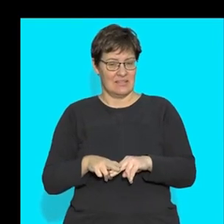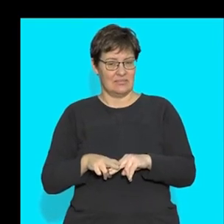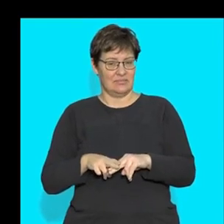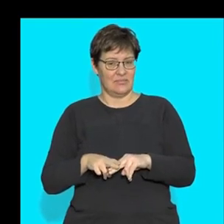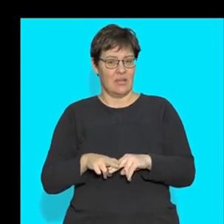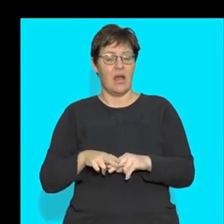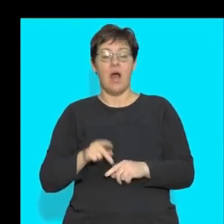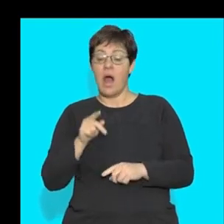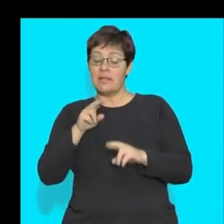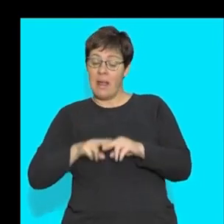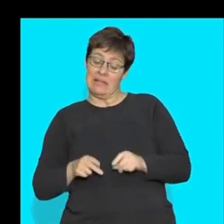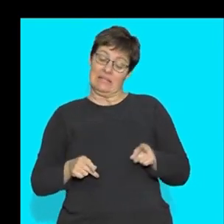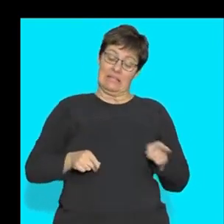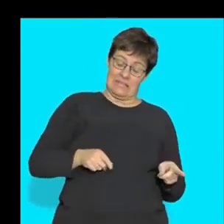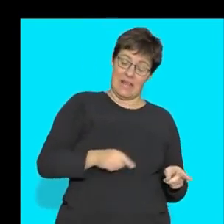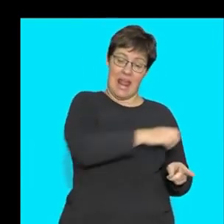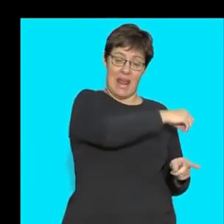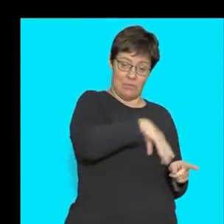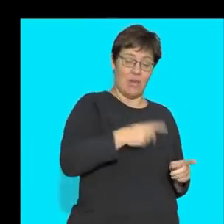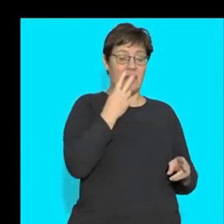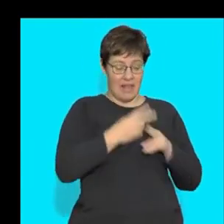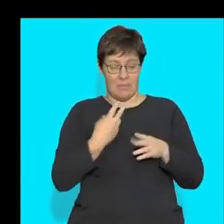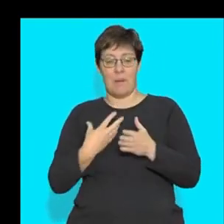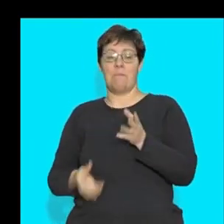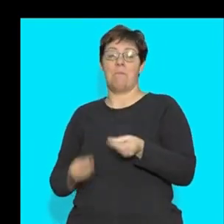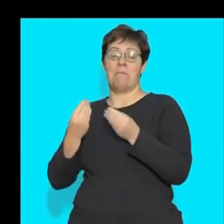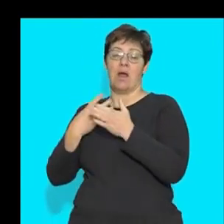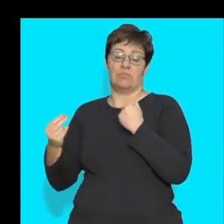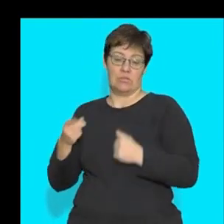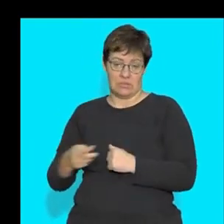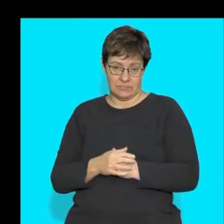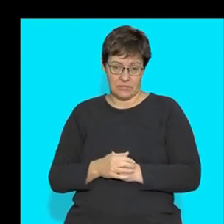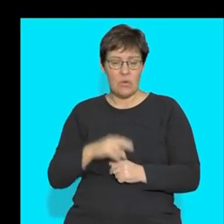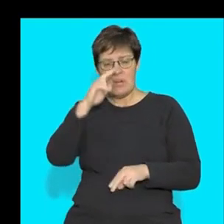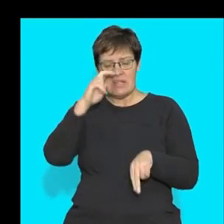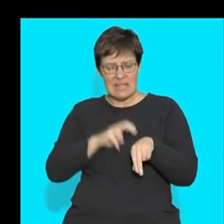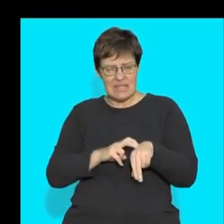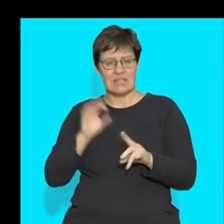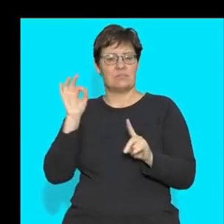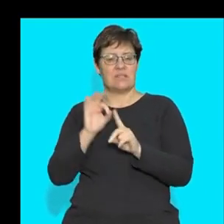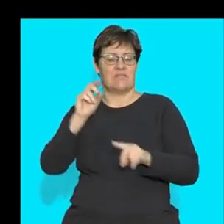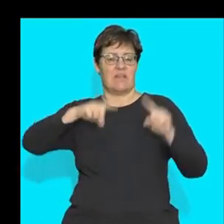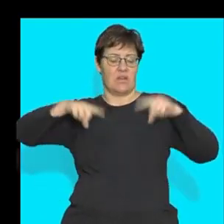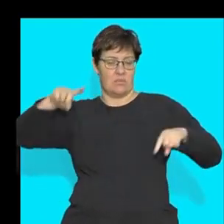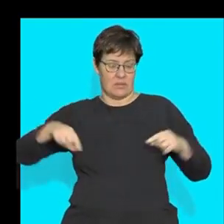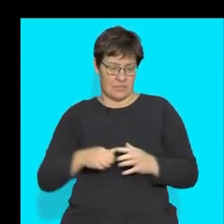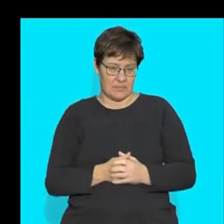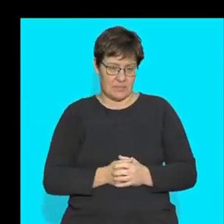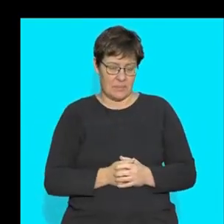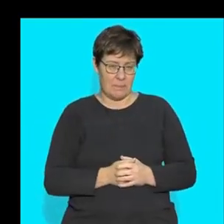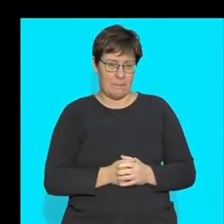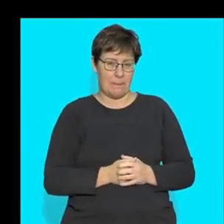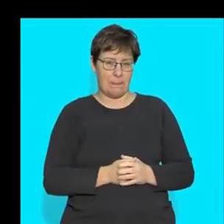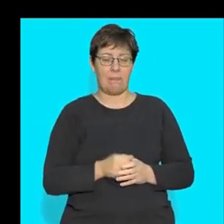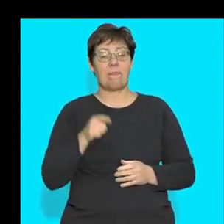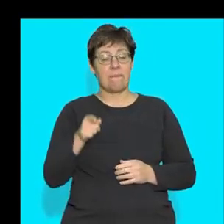depends on the input value. For you to get the output, you need a certain variable, which is the input value. And